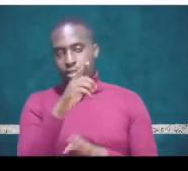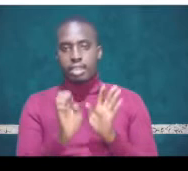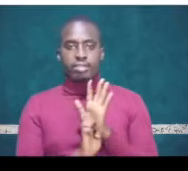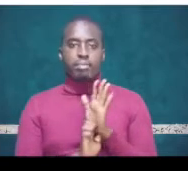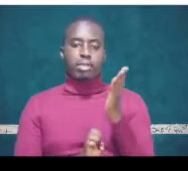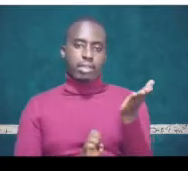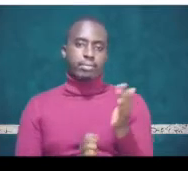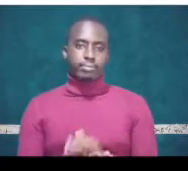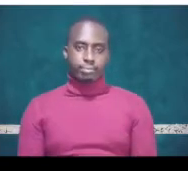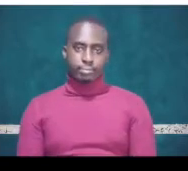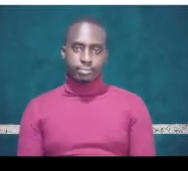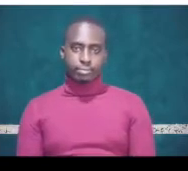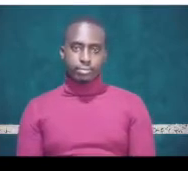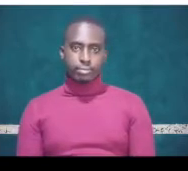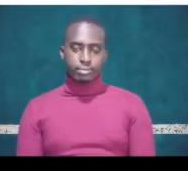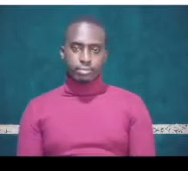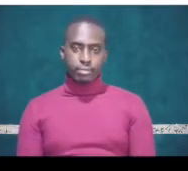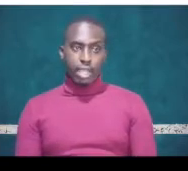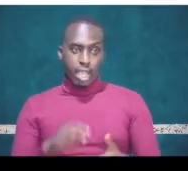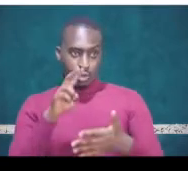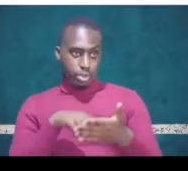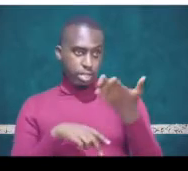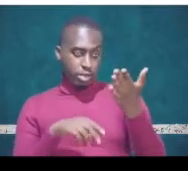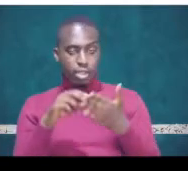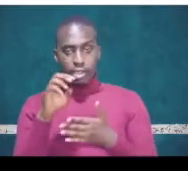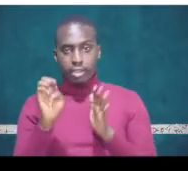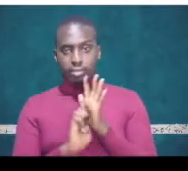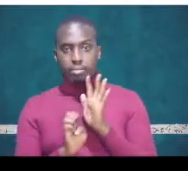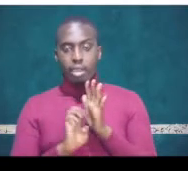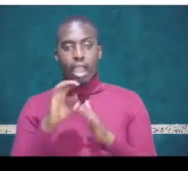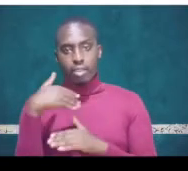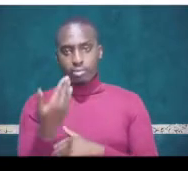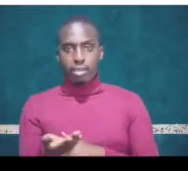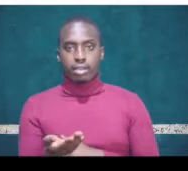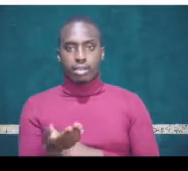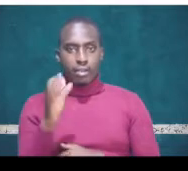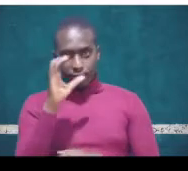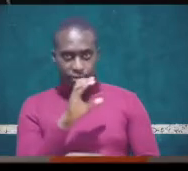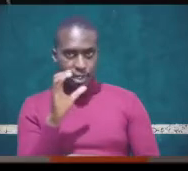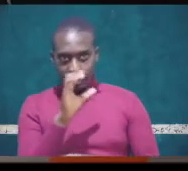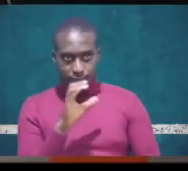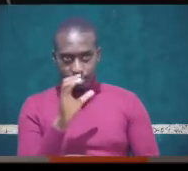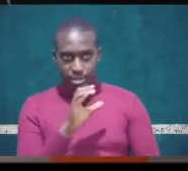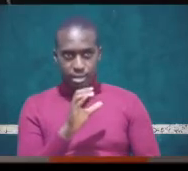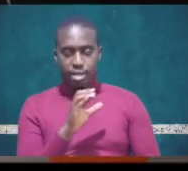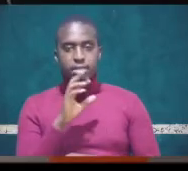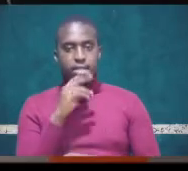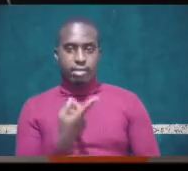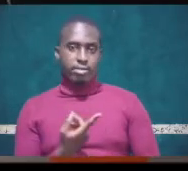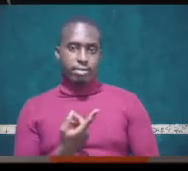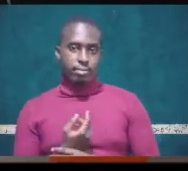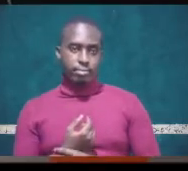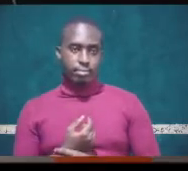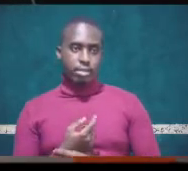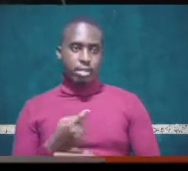example here. Read that example, and then find the